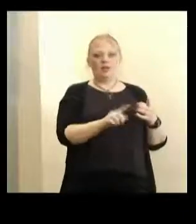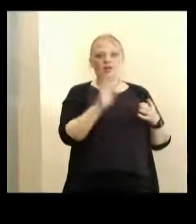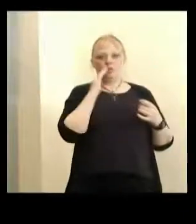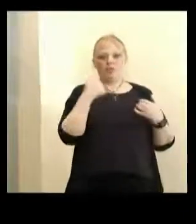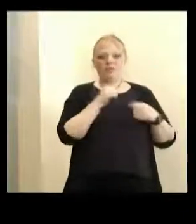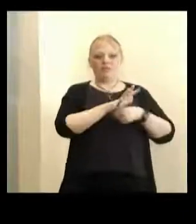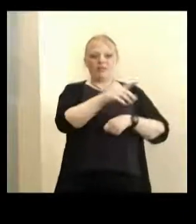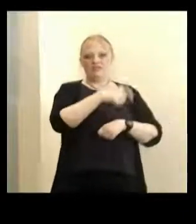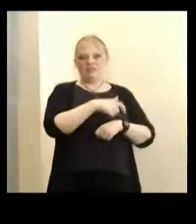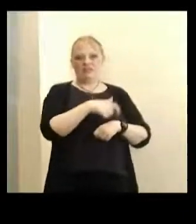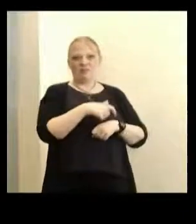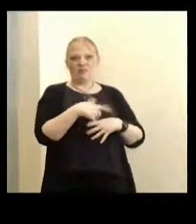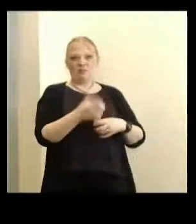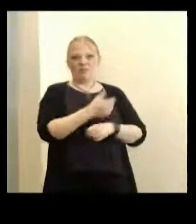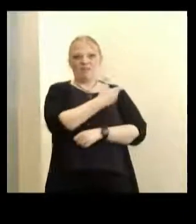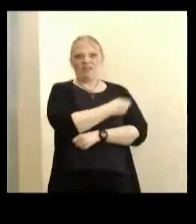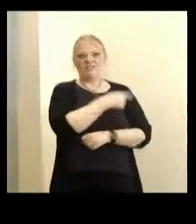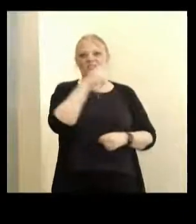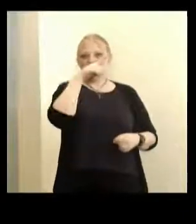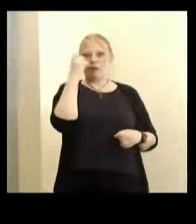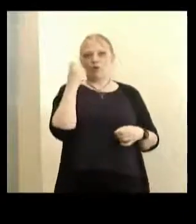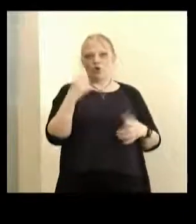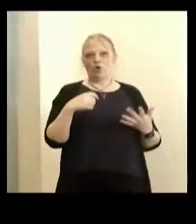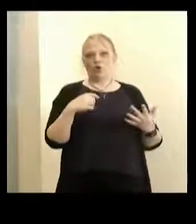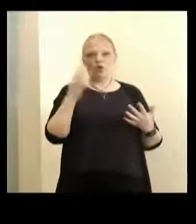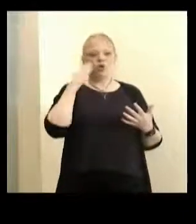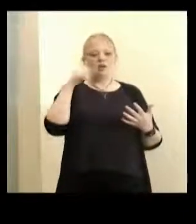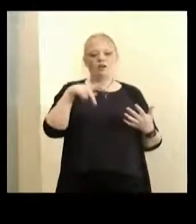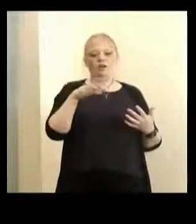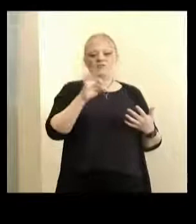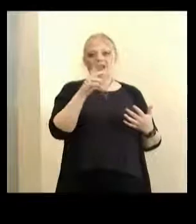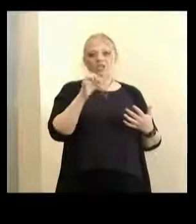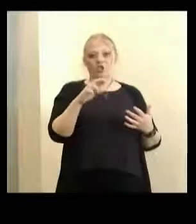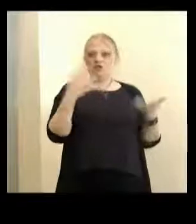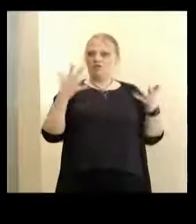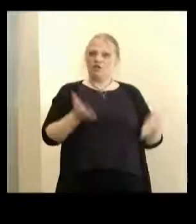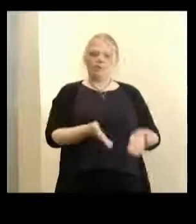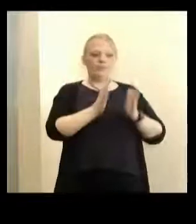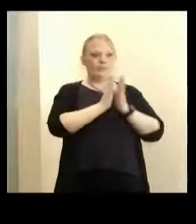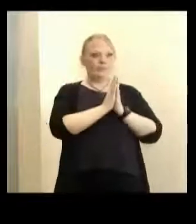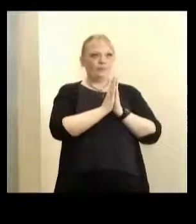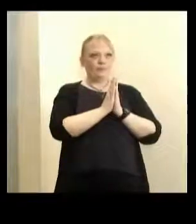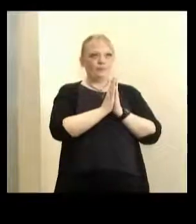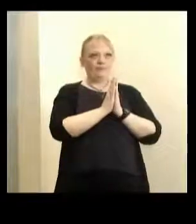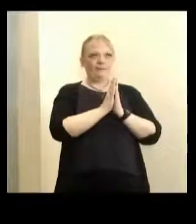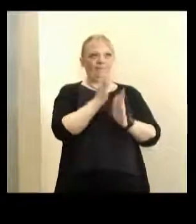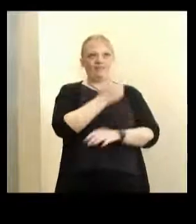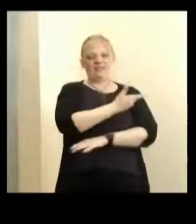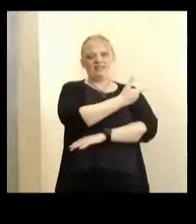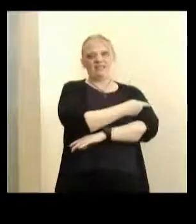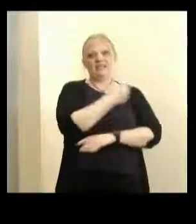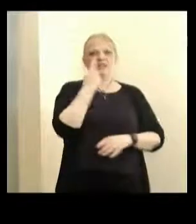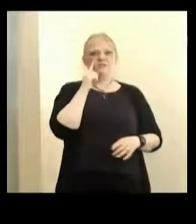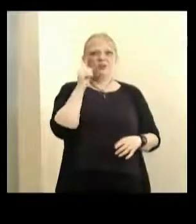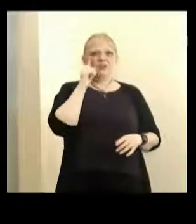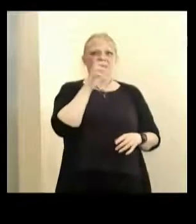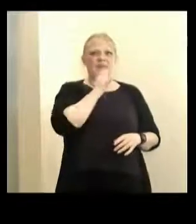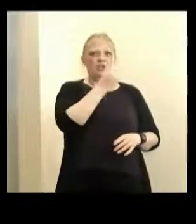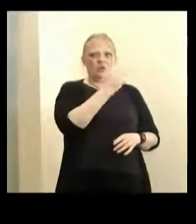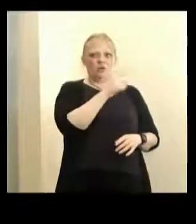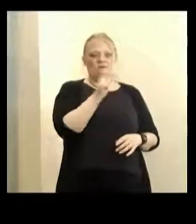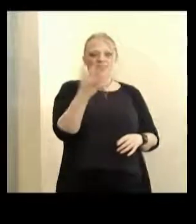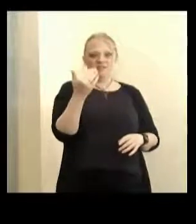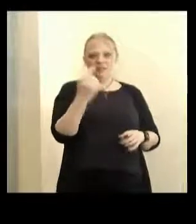time to be vaccinated this summer. As we know, Pfizer has requested vaccination for, I think, 12 to 15 at this